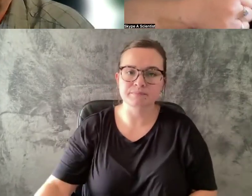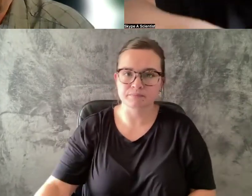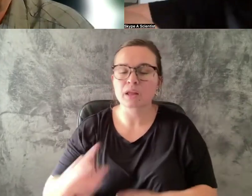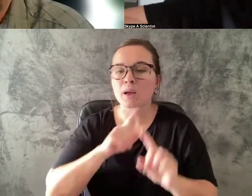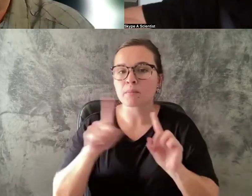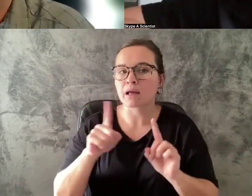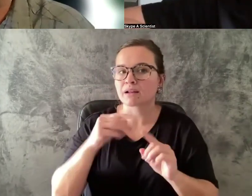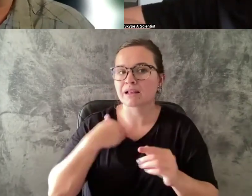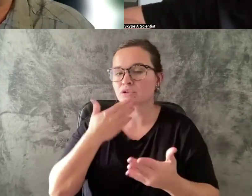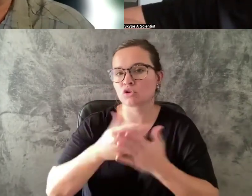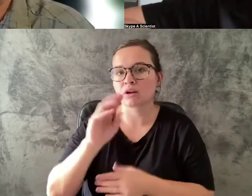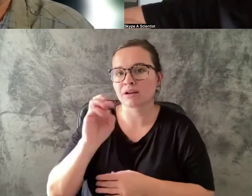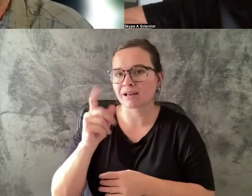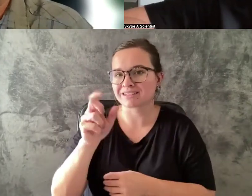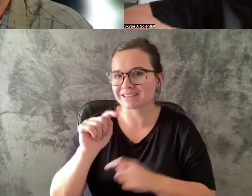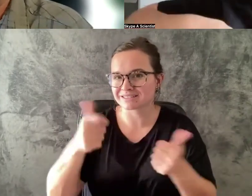true but contextualized. Yeah.